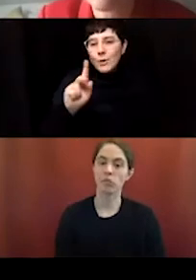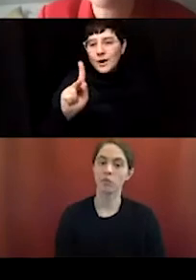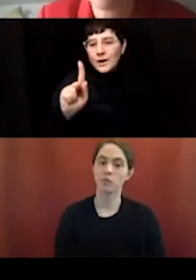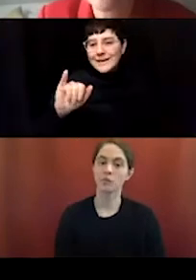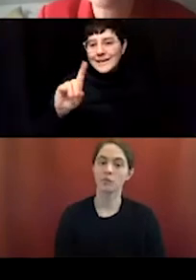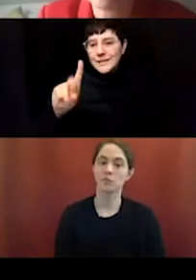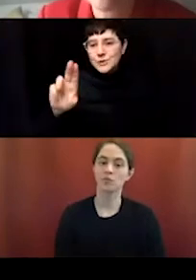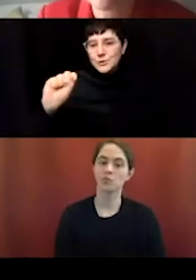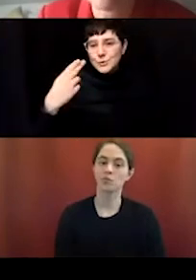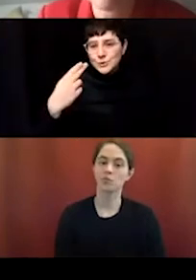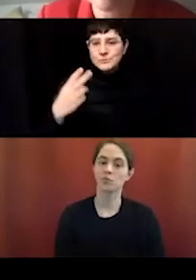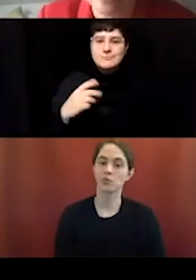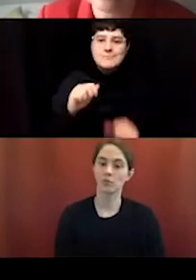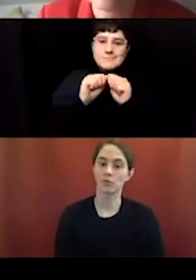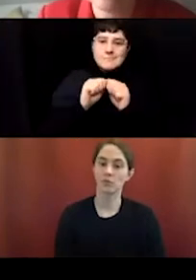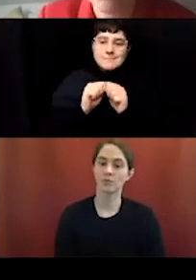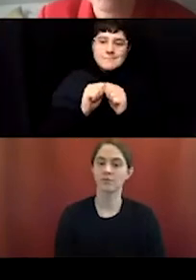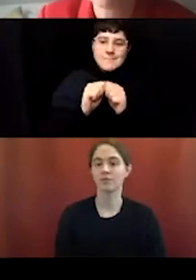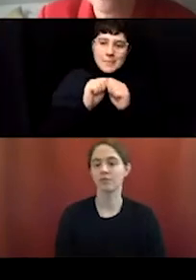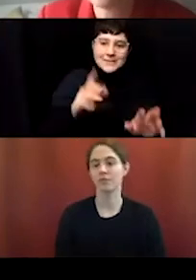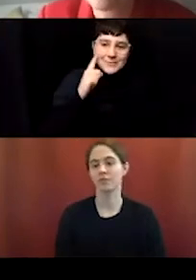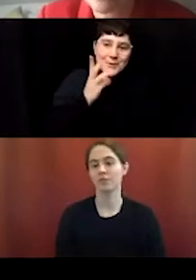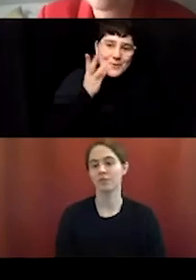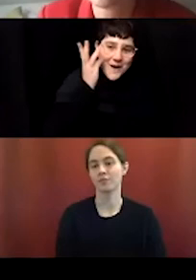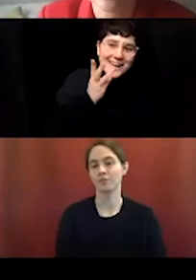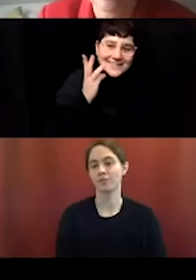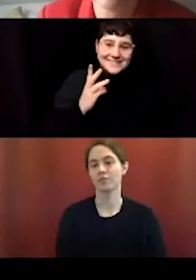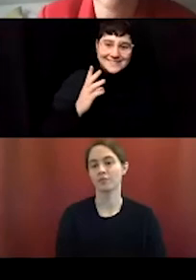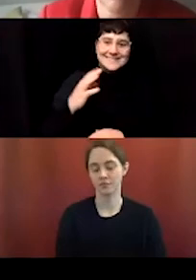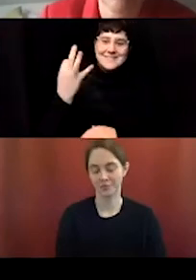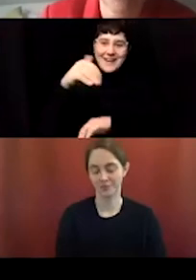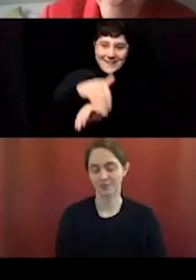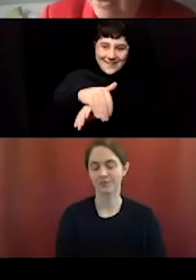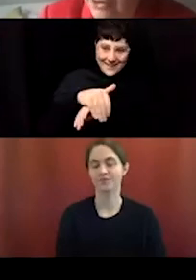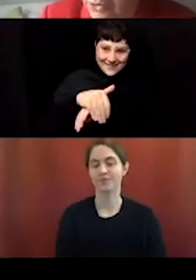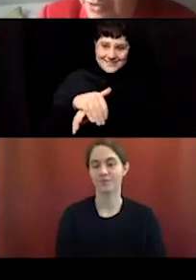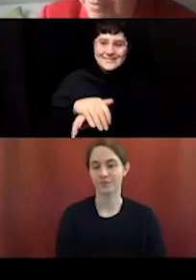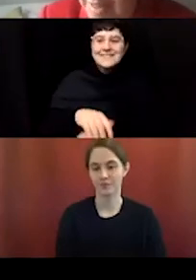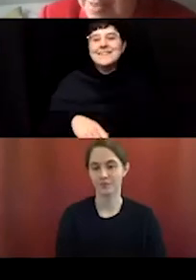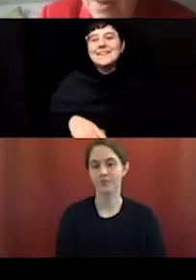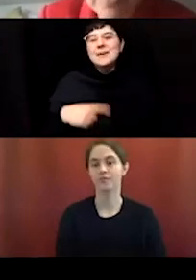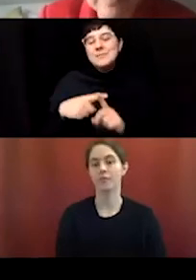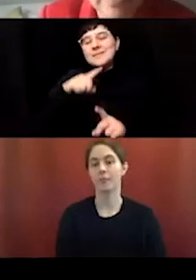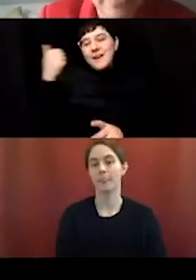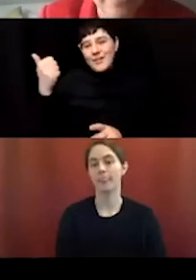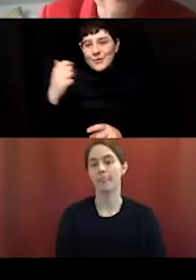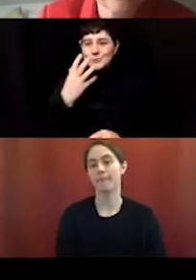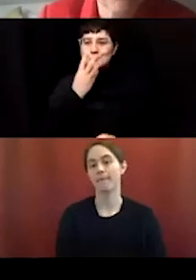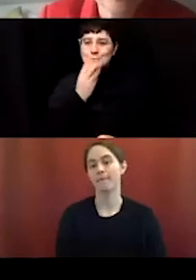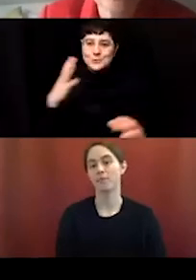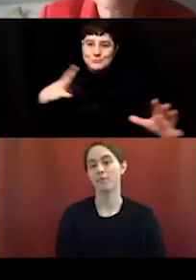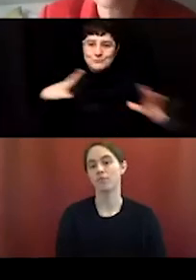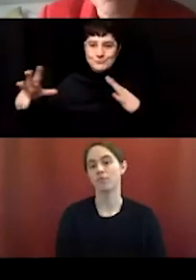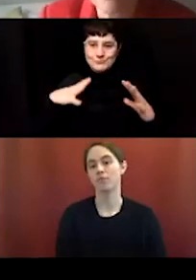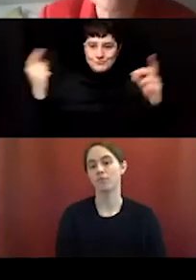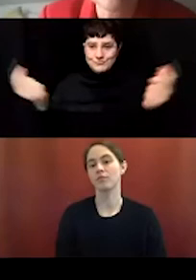is the wine blessing recited on Friday night and on other Jewish festivals. And